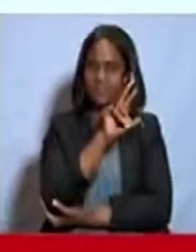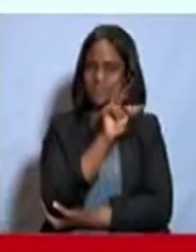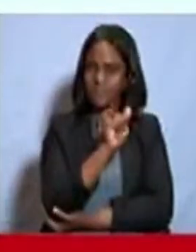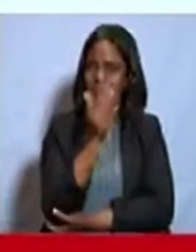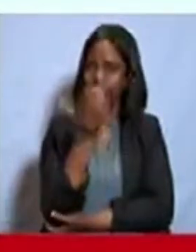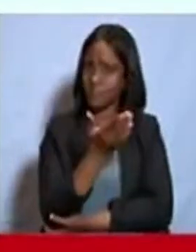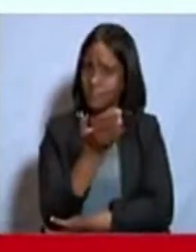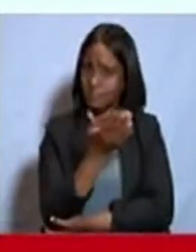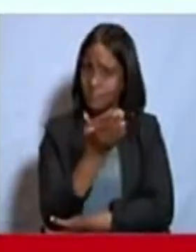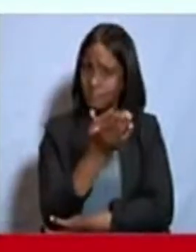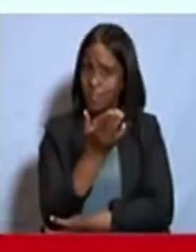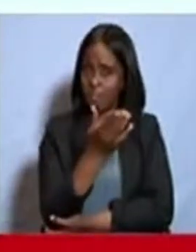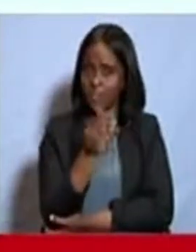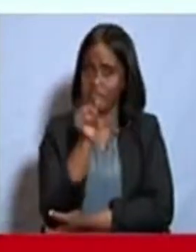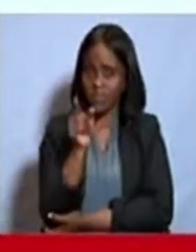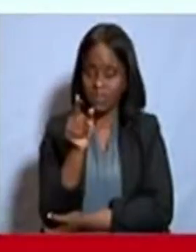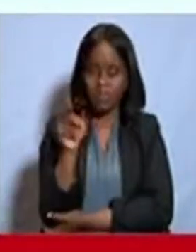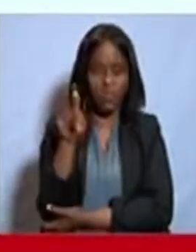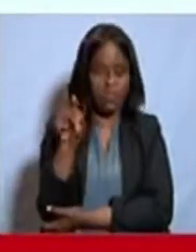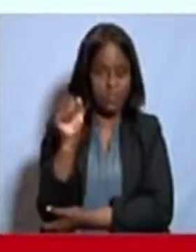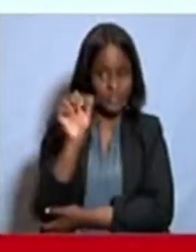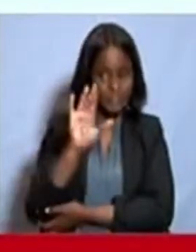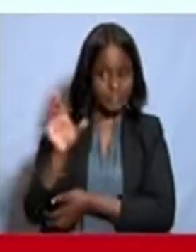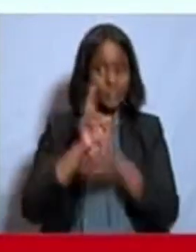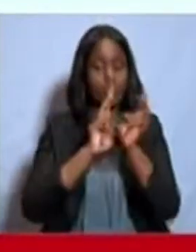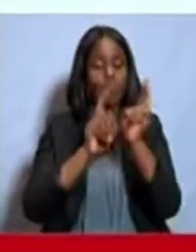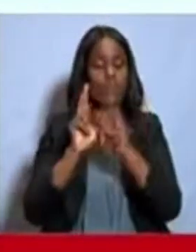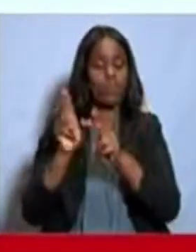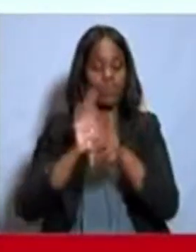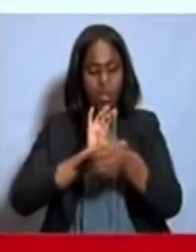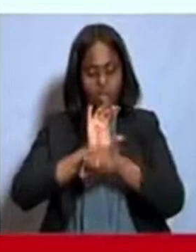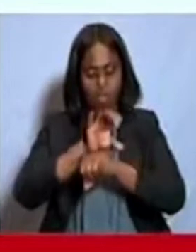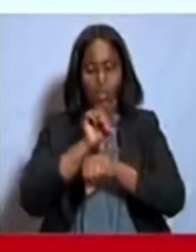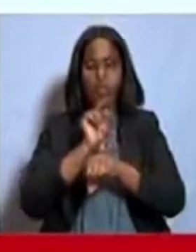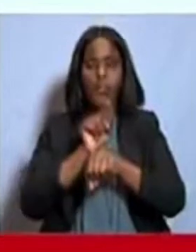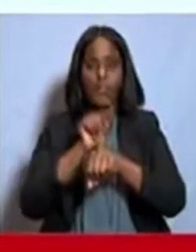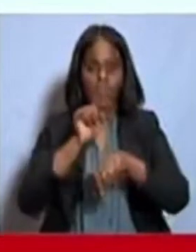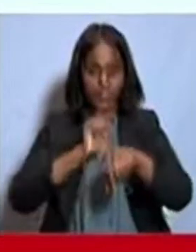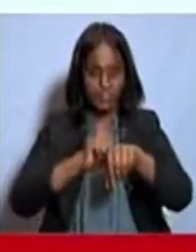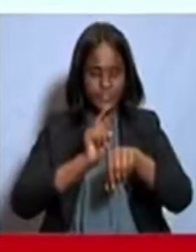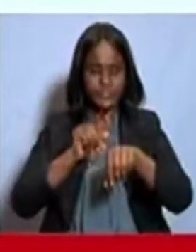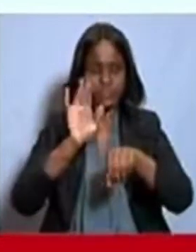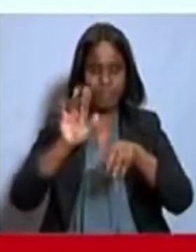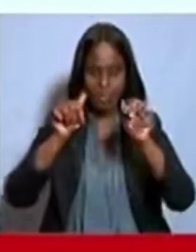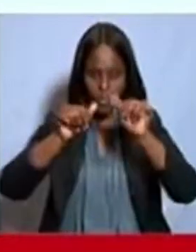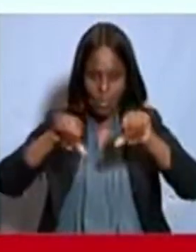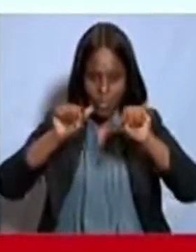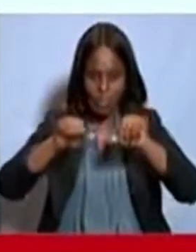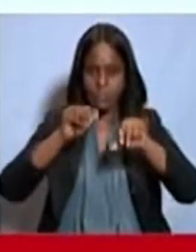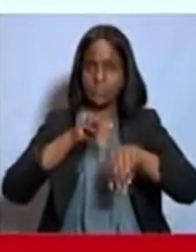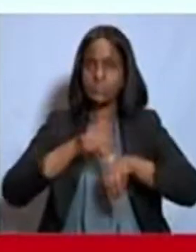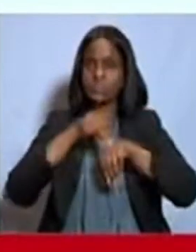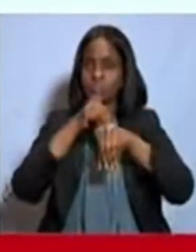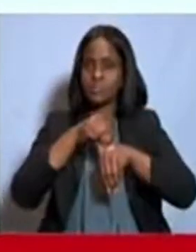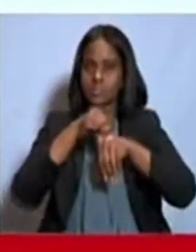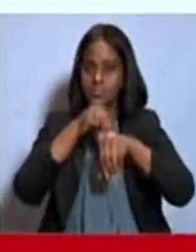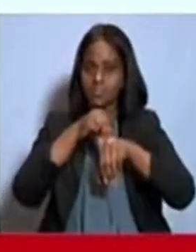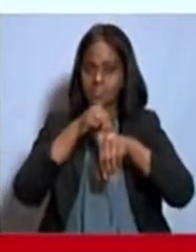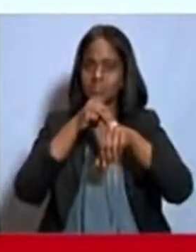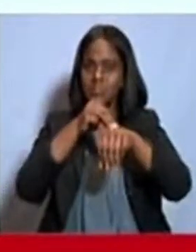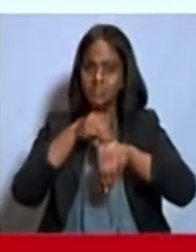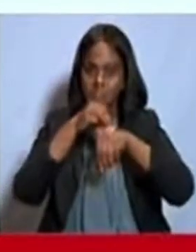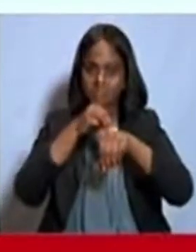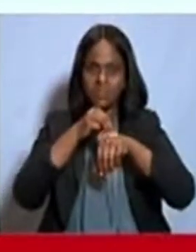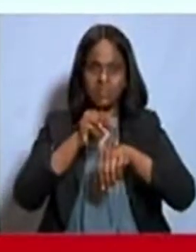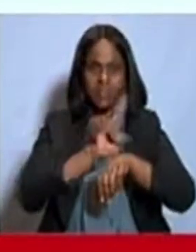Authority. Controlling Officer's response cause. At the time of the audit, Mongu Hostels